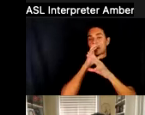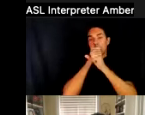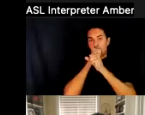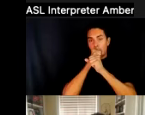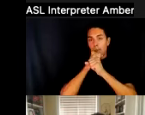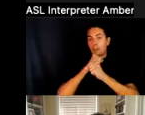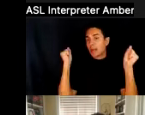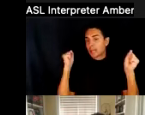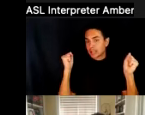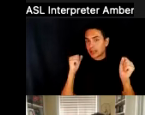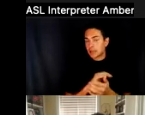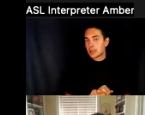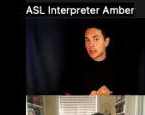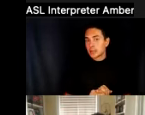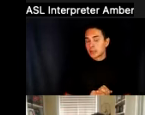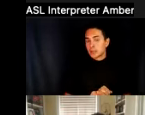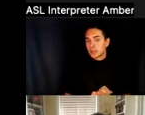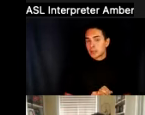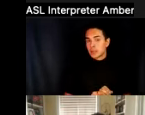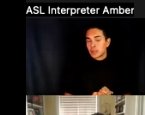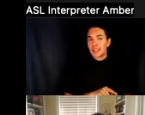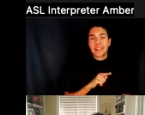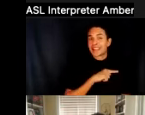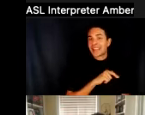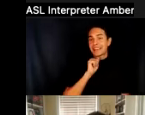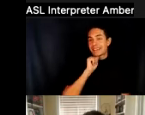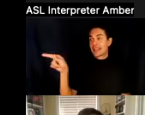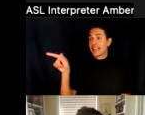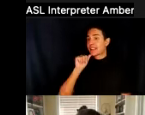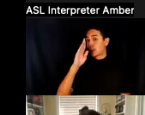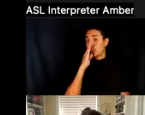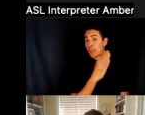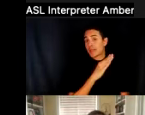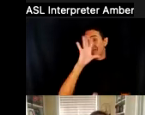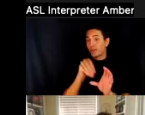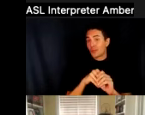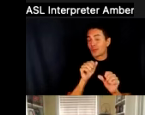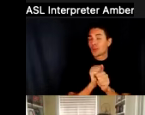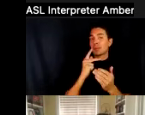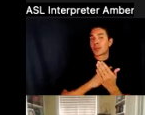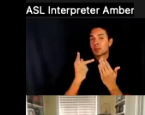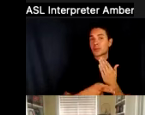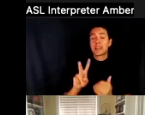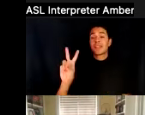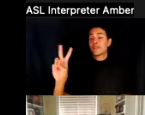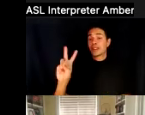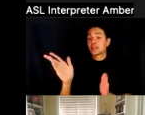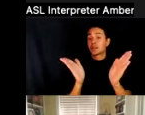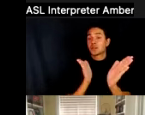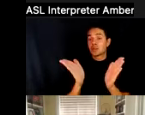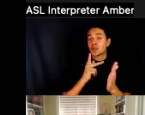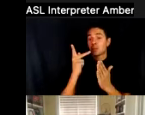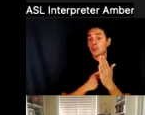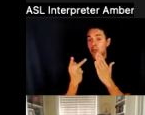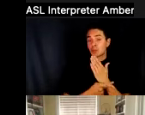confidentiality, because they are not directly involved with the program. So a victim service program has a